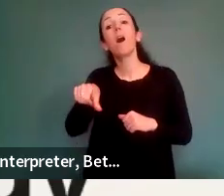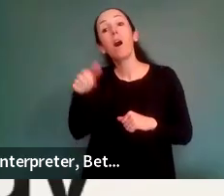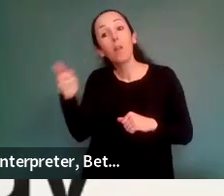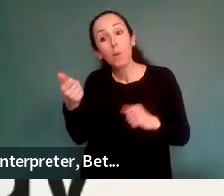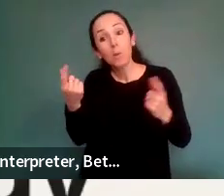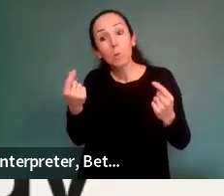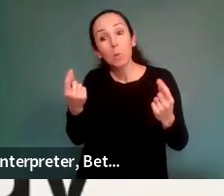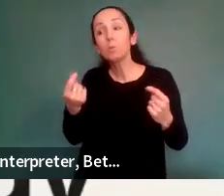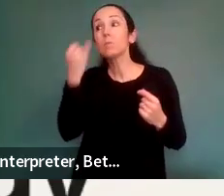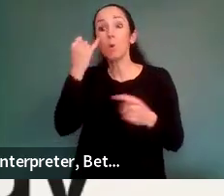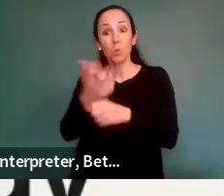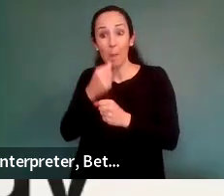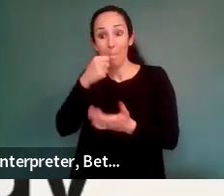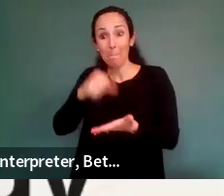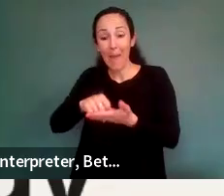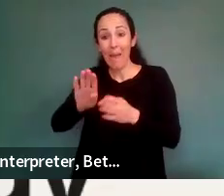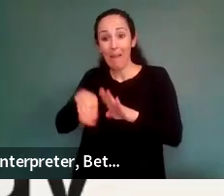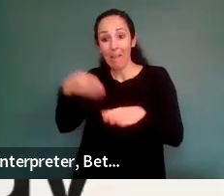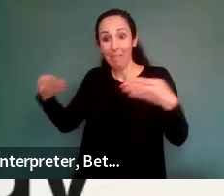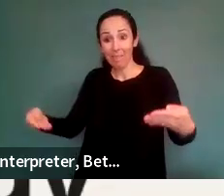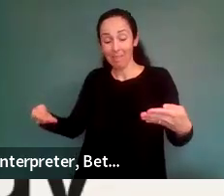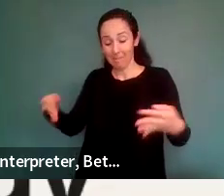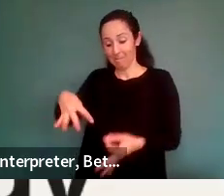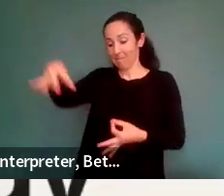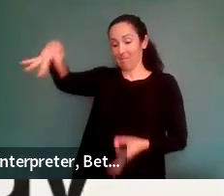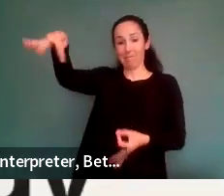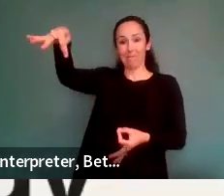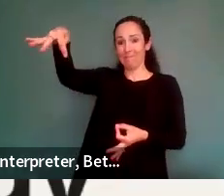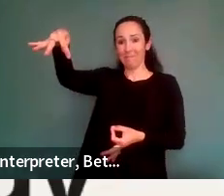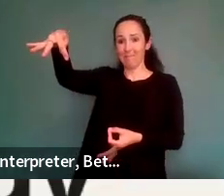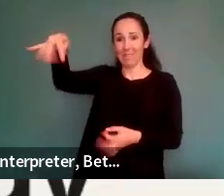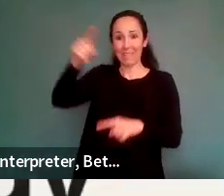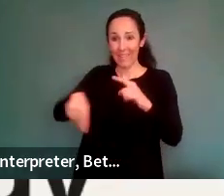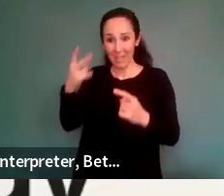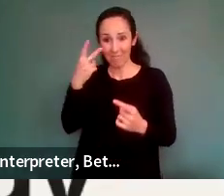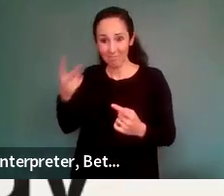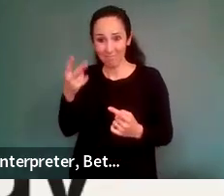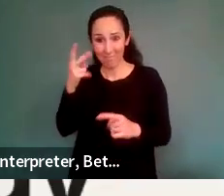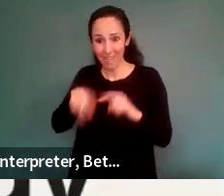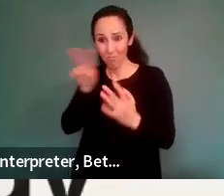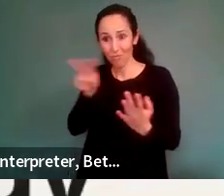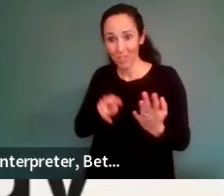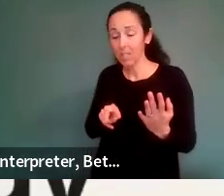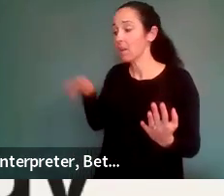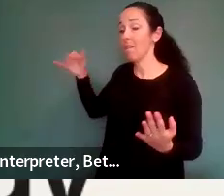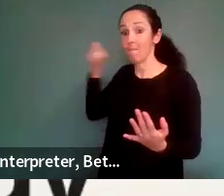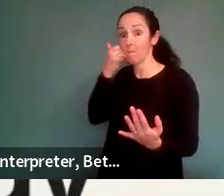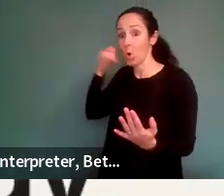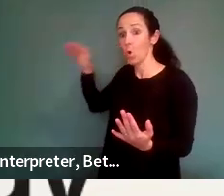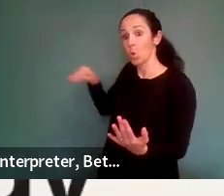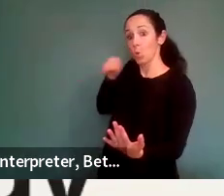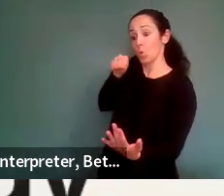that came in the mail, a hard copy. It'll capture the image and then read it back to you